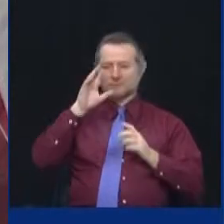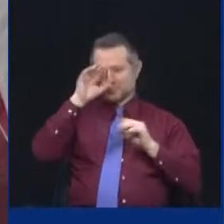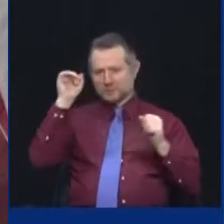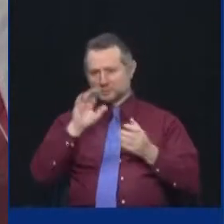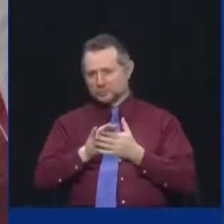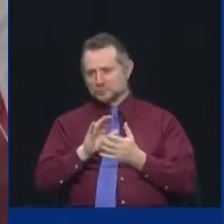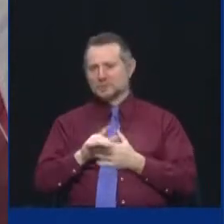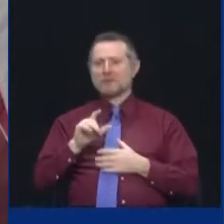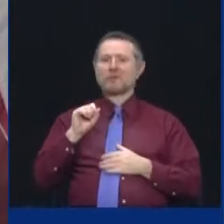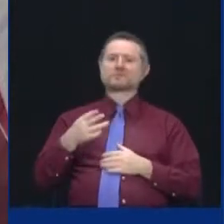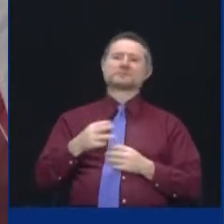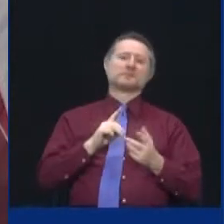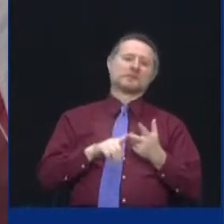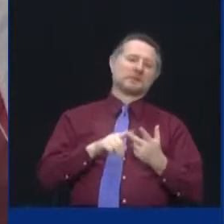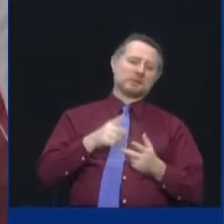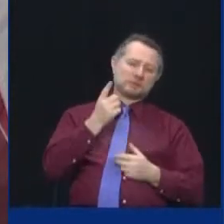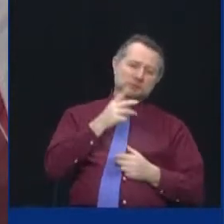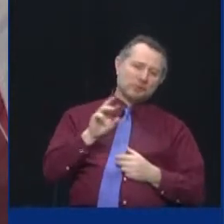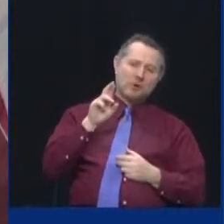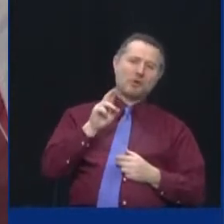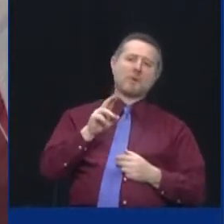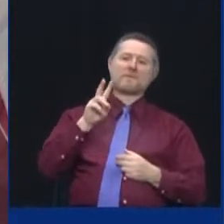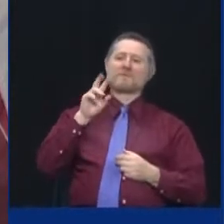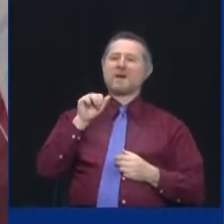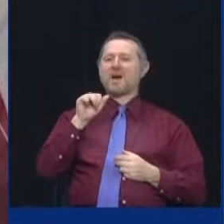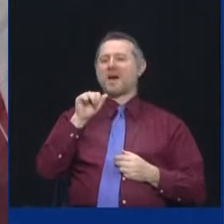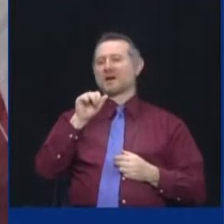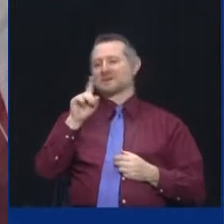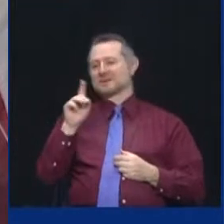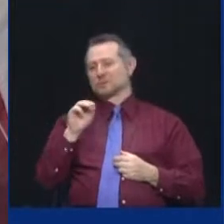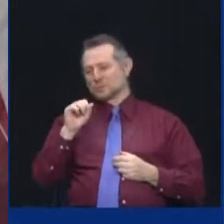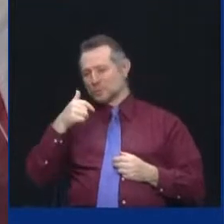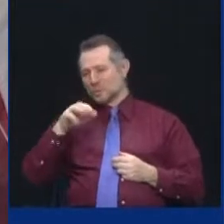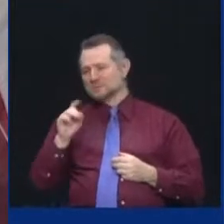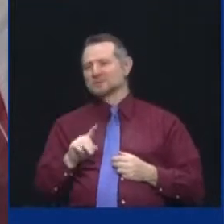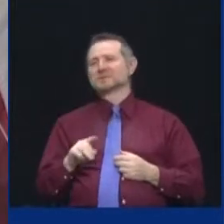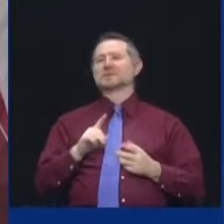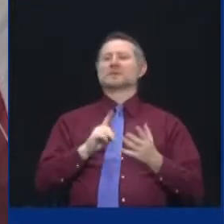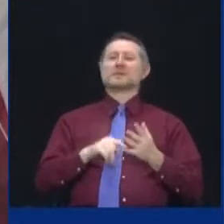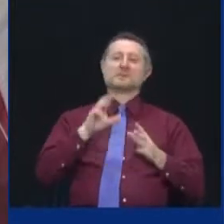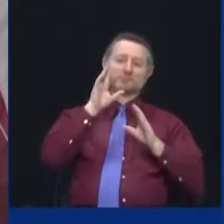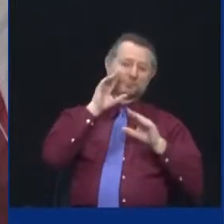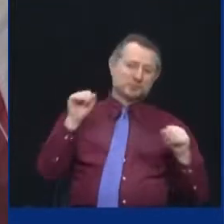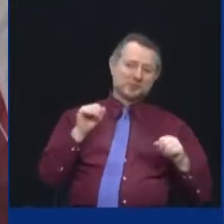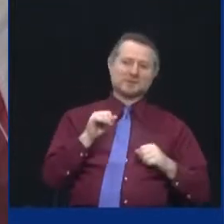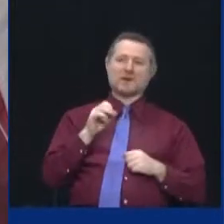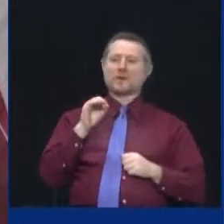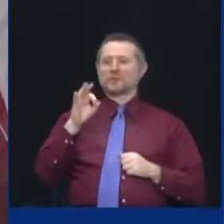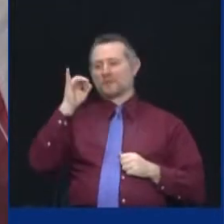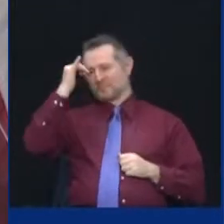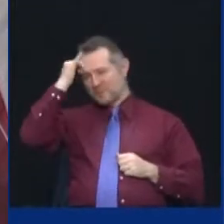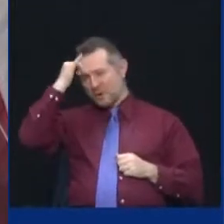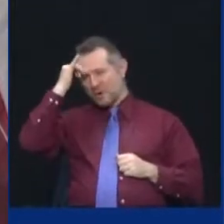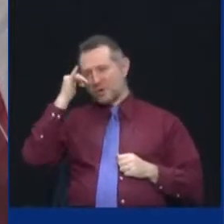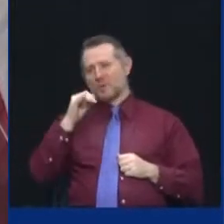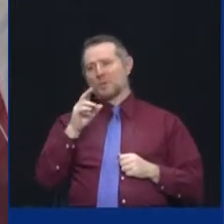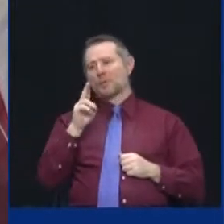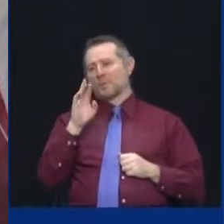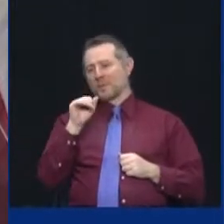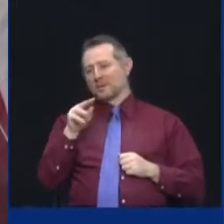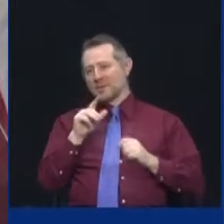Dr. Raul Vasquez, the president of the Buffalo Urban League, Thomas Buford, and the president